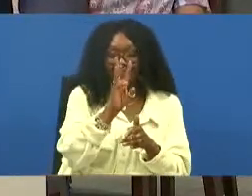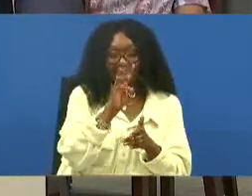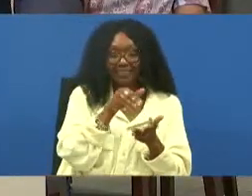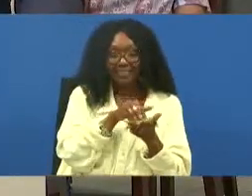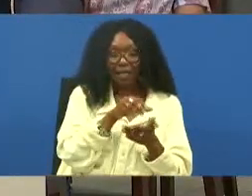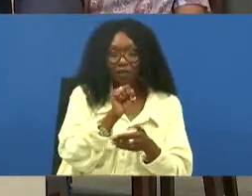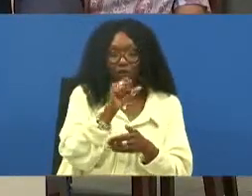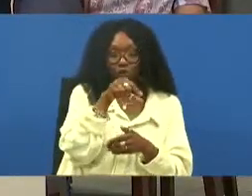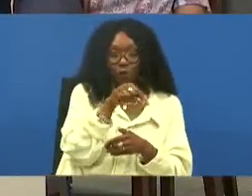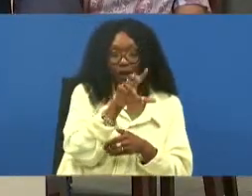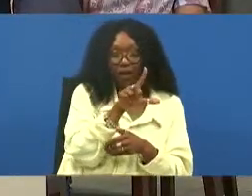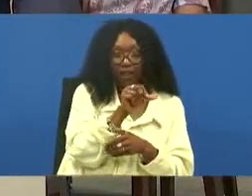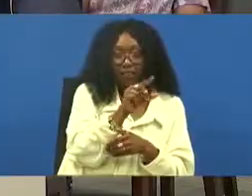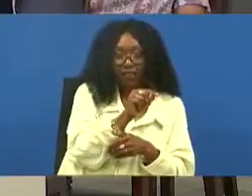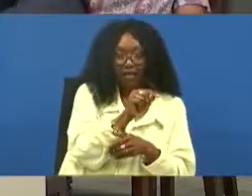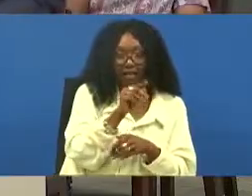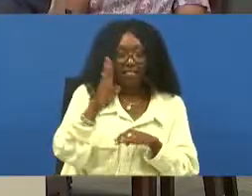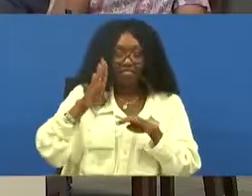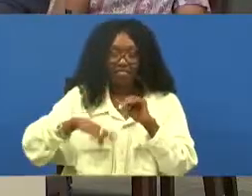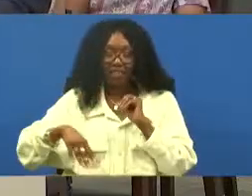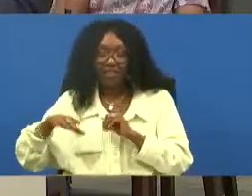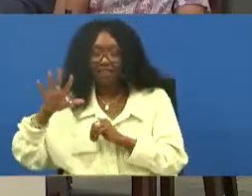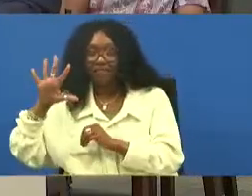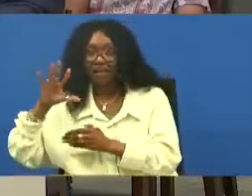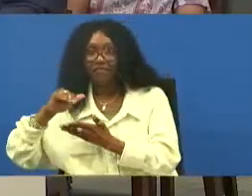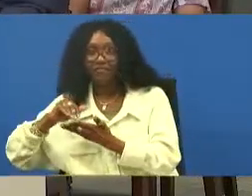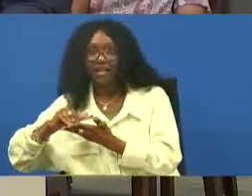of 10,500 square foot lots.